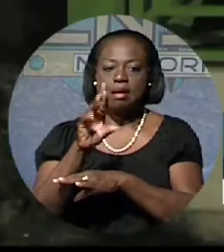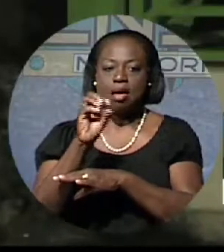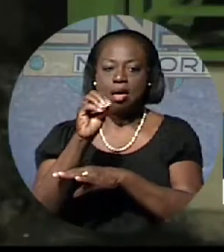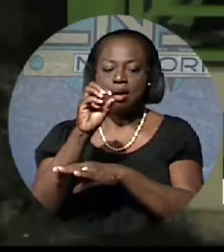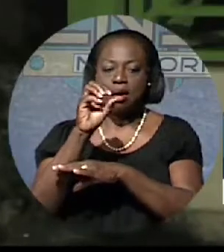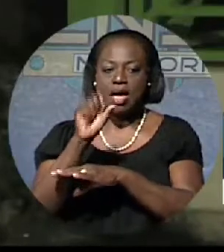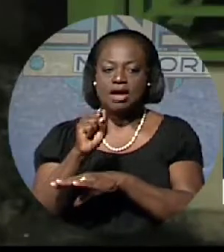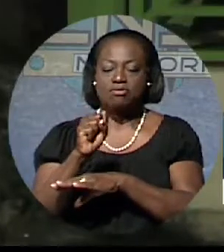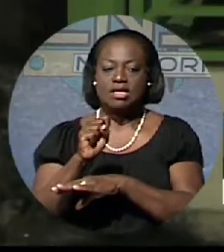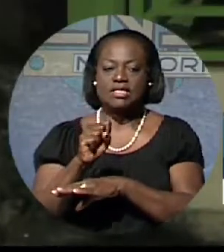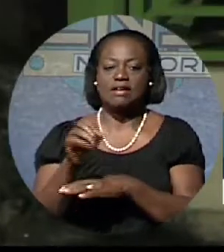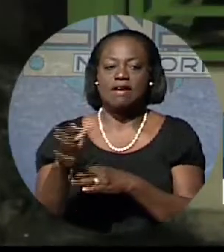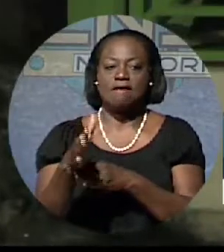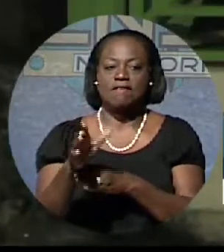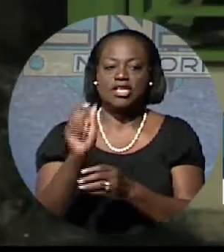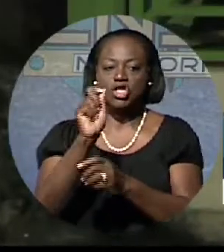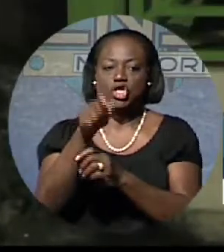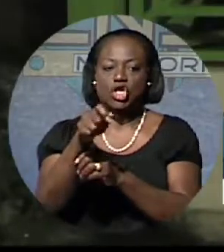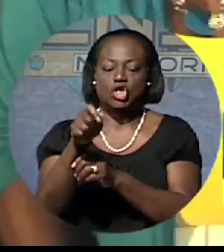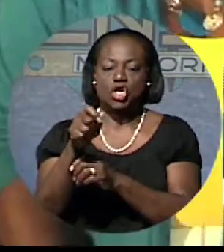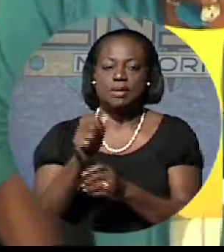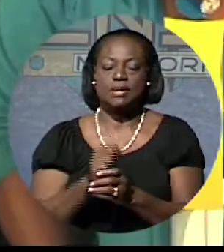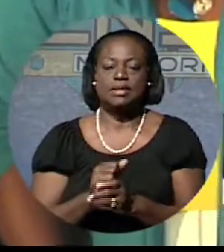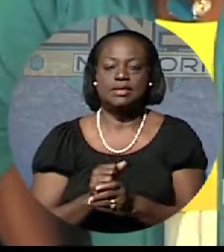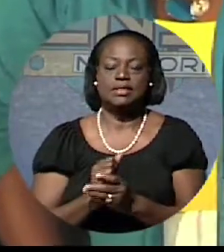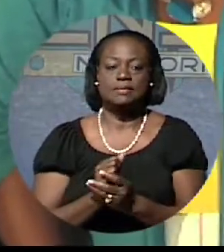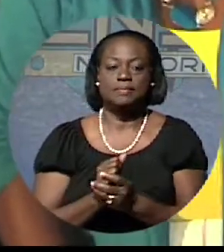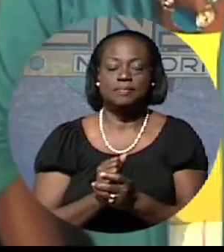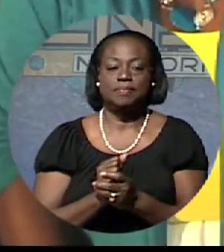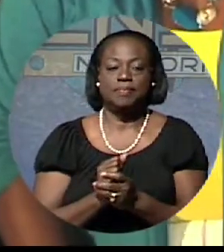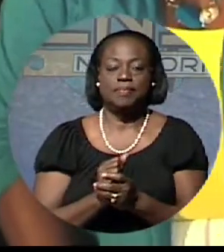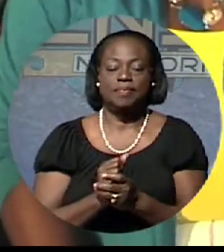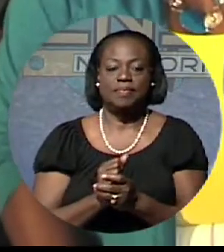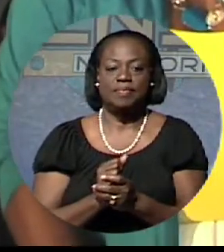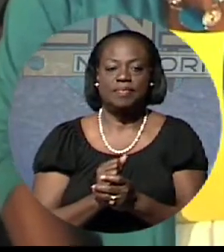got started last night with the official opening ceremonies.